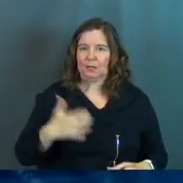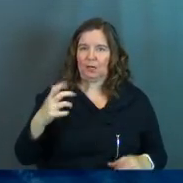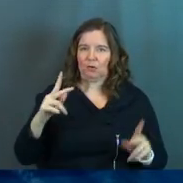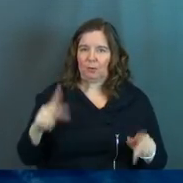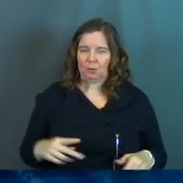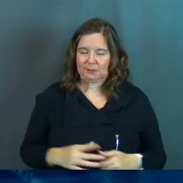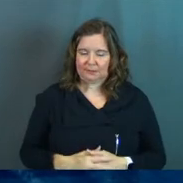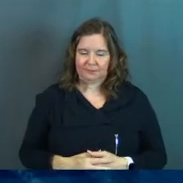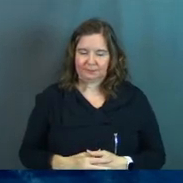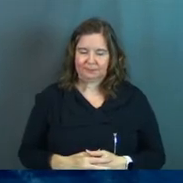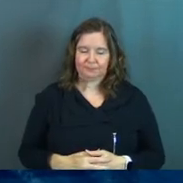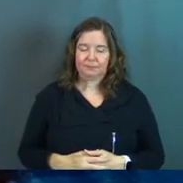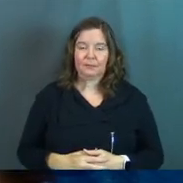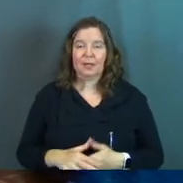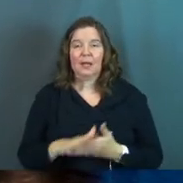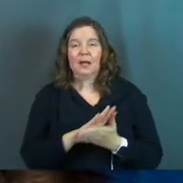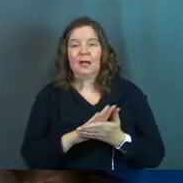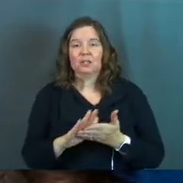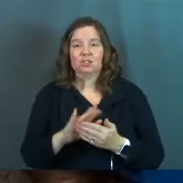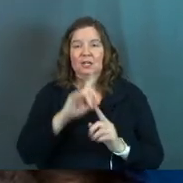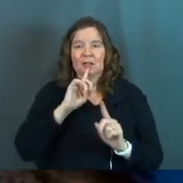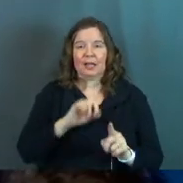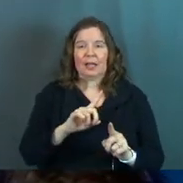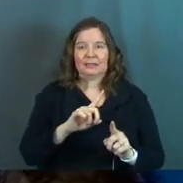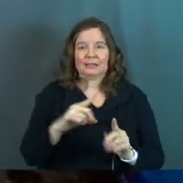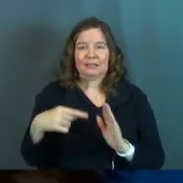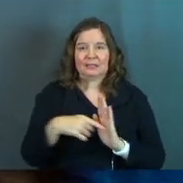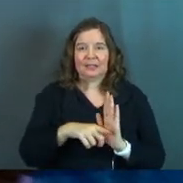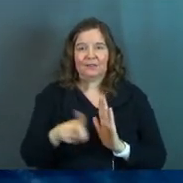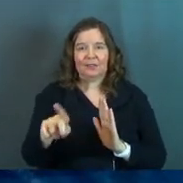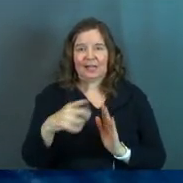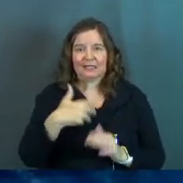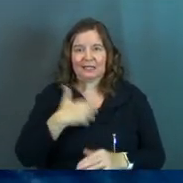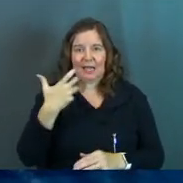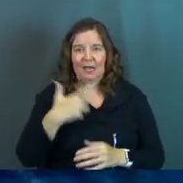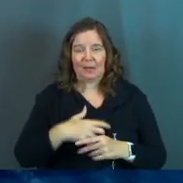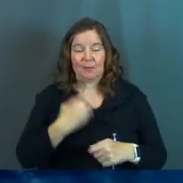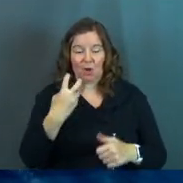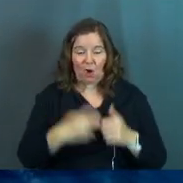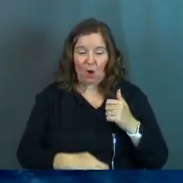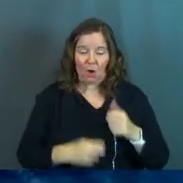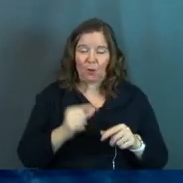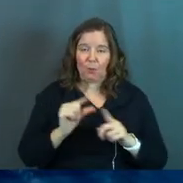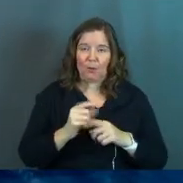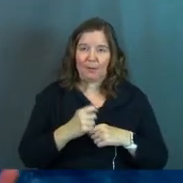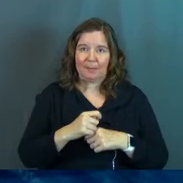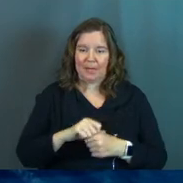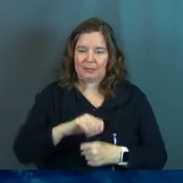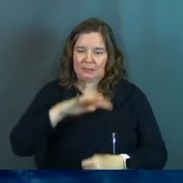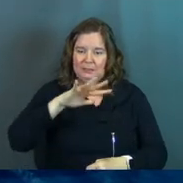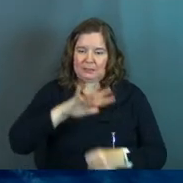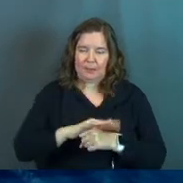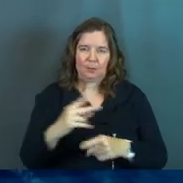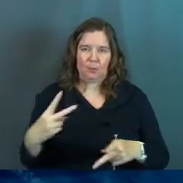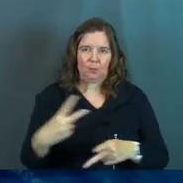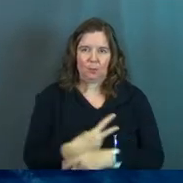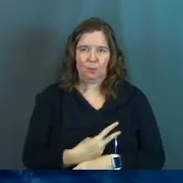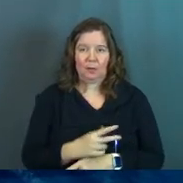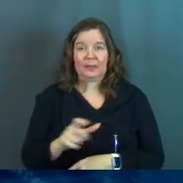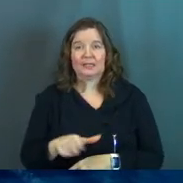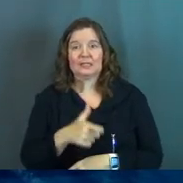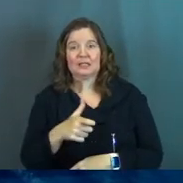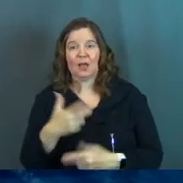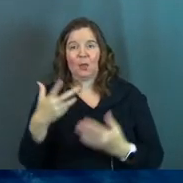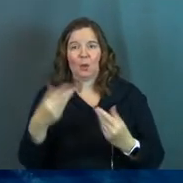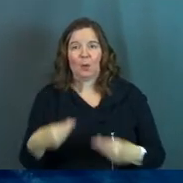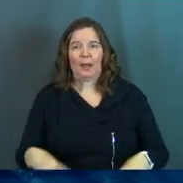15:1. A gentle answer deflects anger, but harsh words make tempers flare. This is another wet blanket to put on the